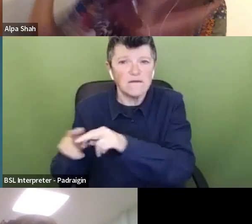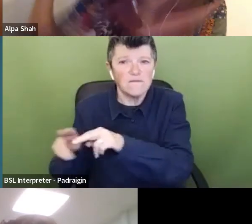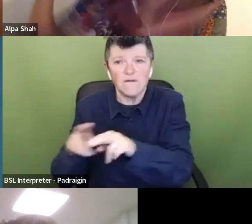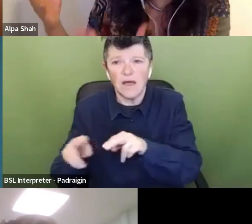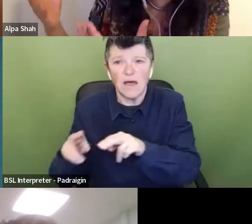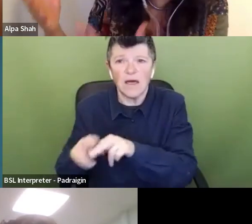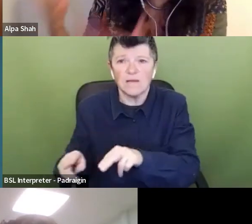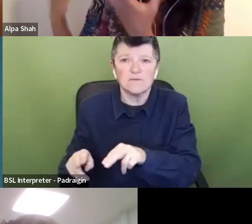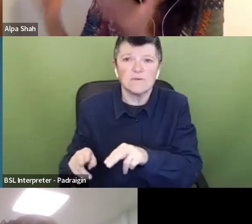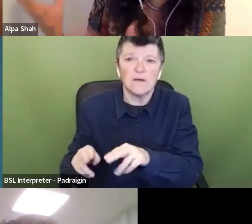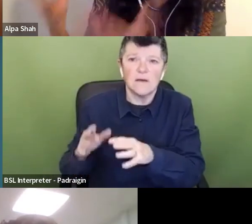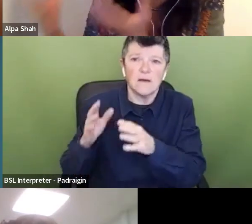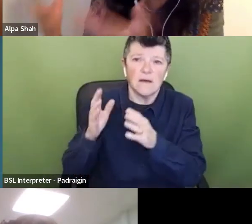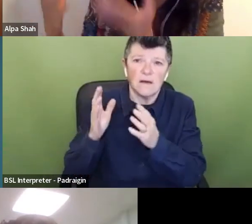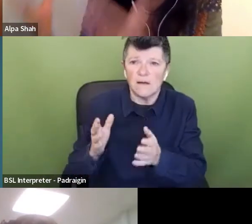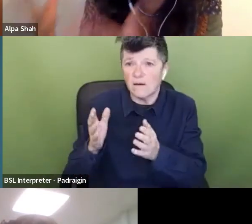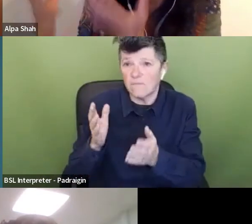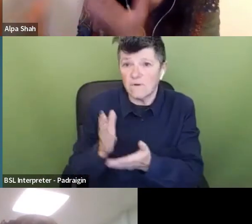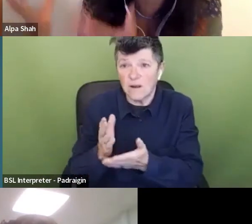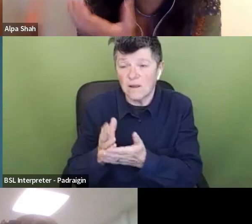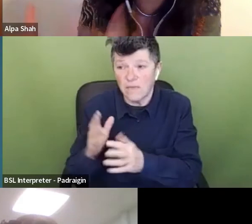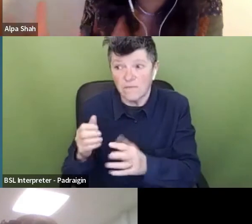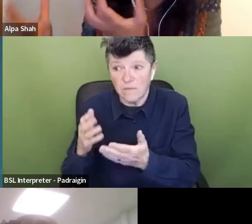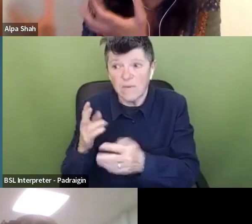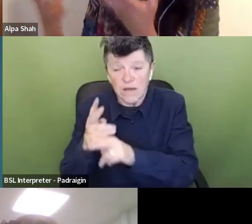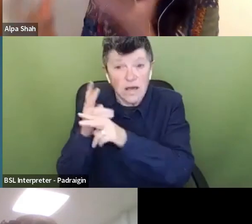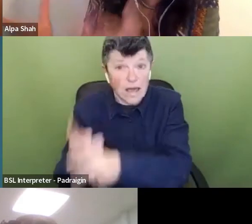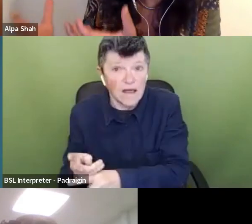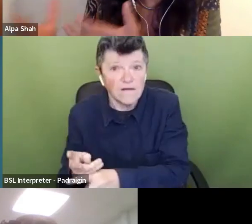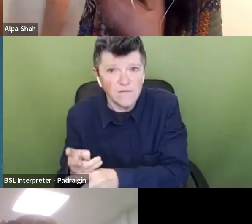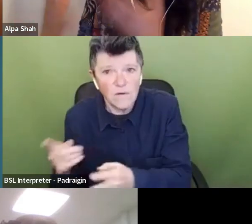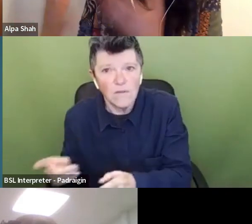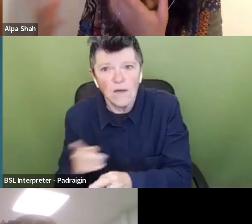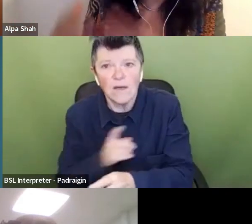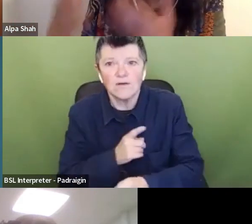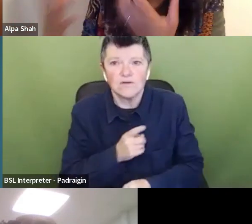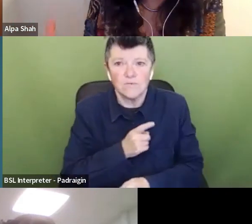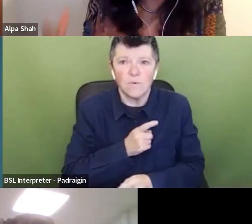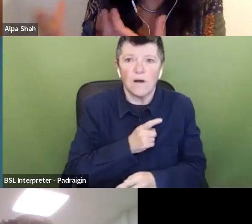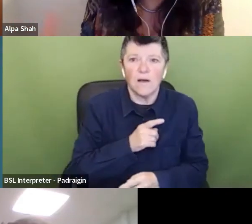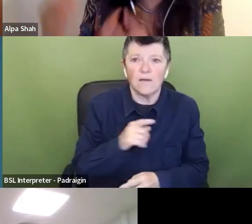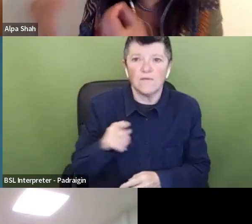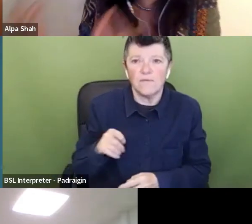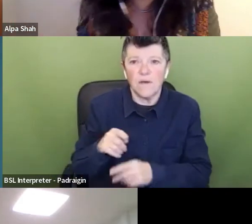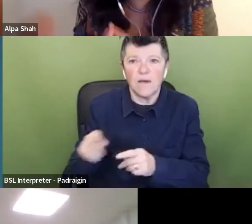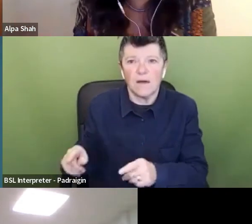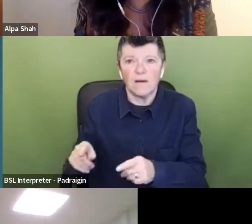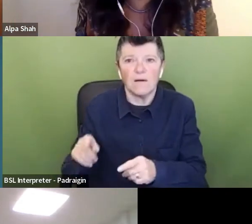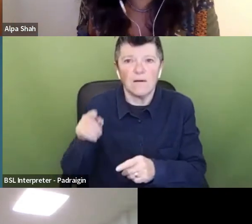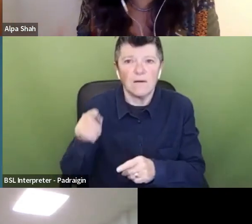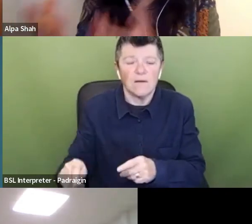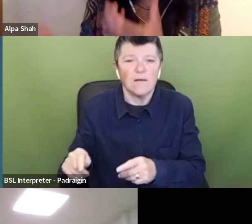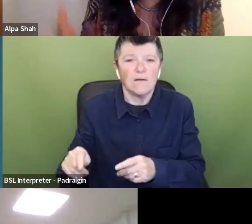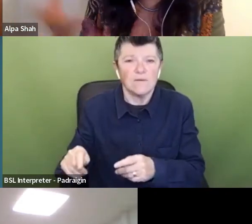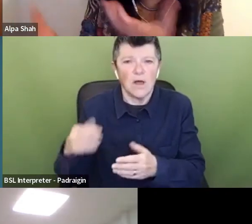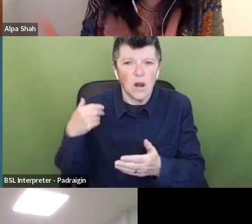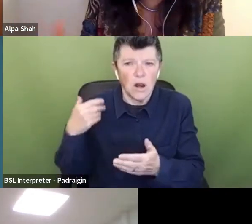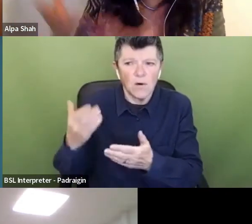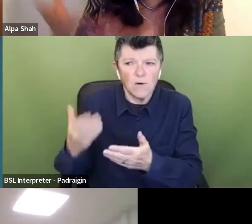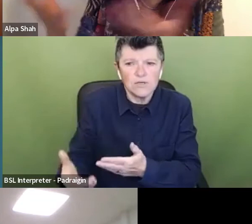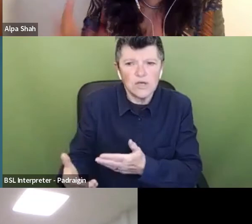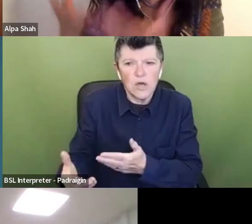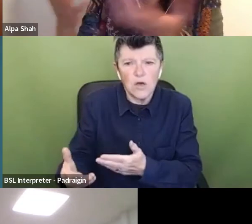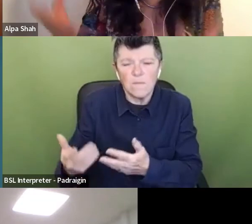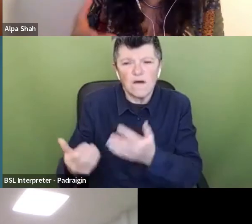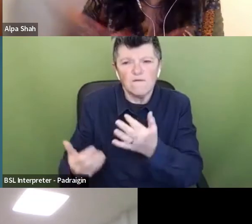course, being really cared for. I mean, that is part of why they are this kind of long financial asset. It's not just about the belonging, but